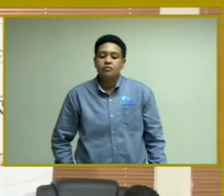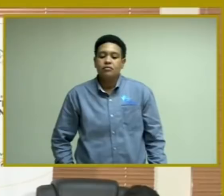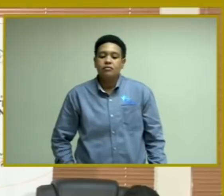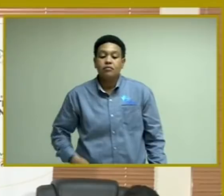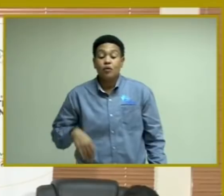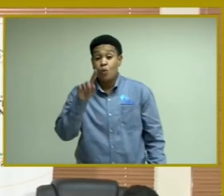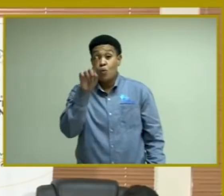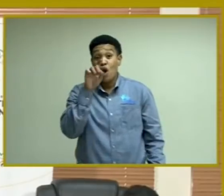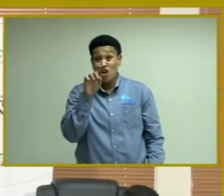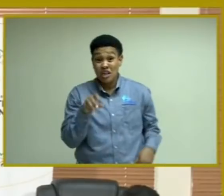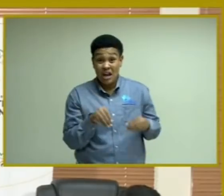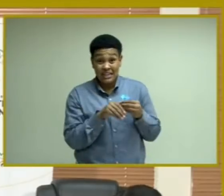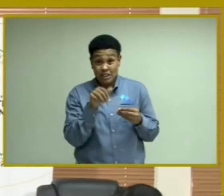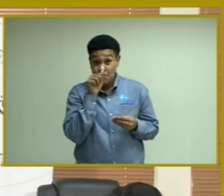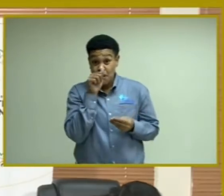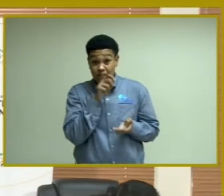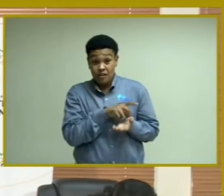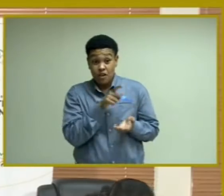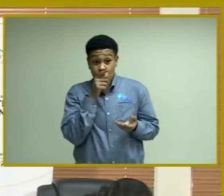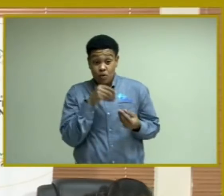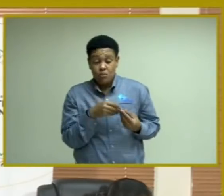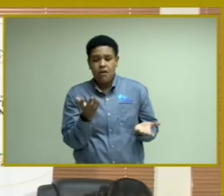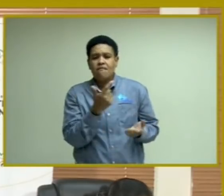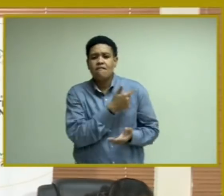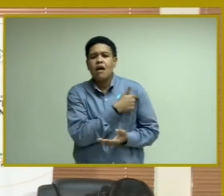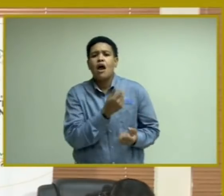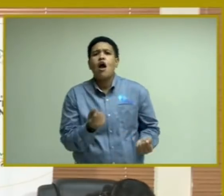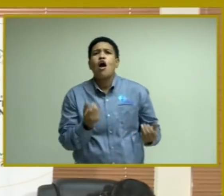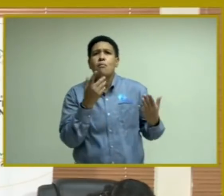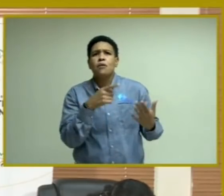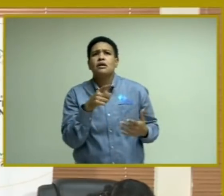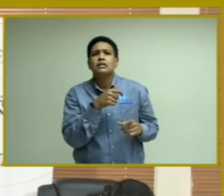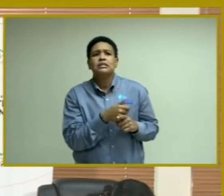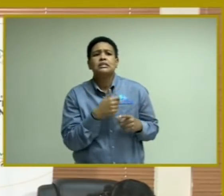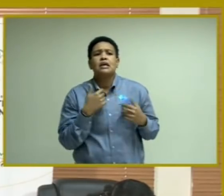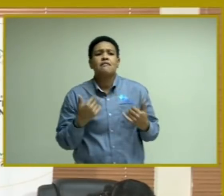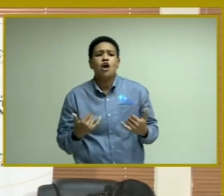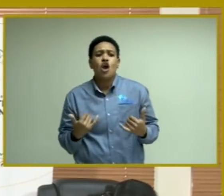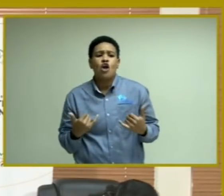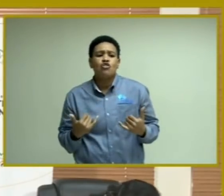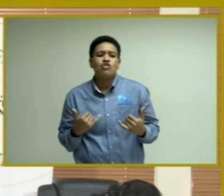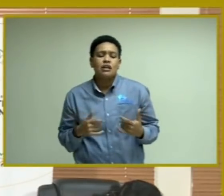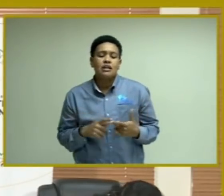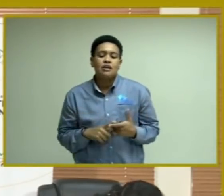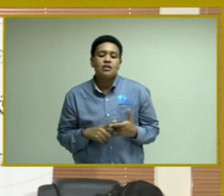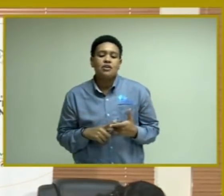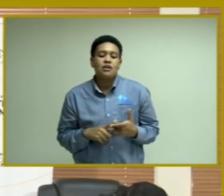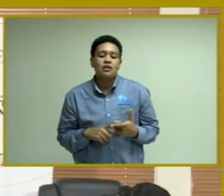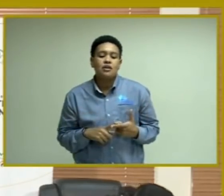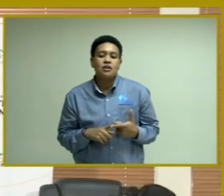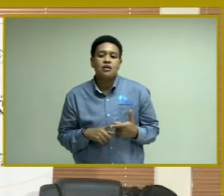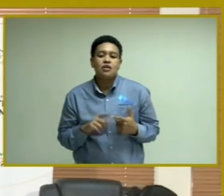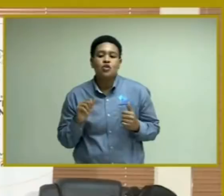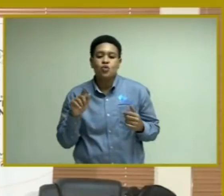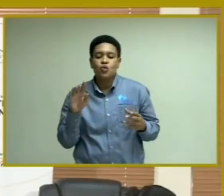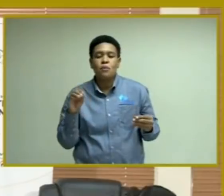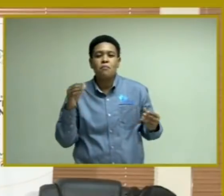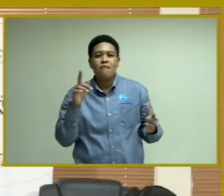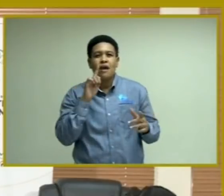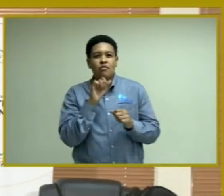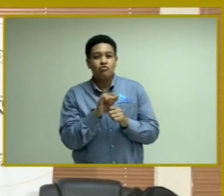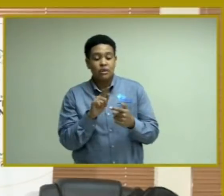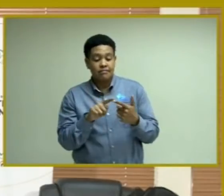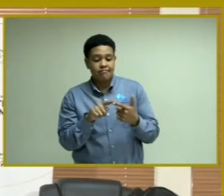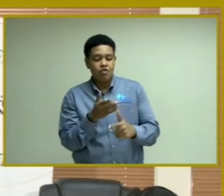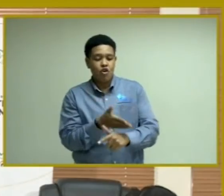private doctors to administer vaccines. How many are there currently? And also, could you provide an update